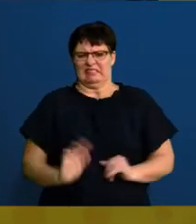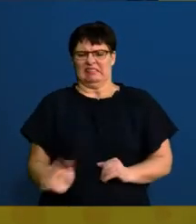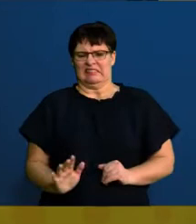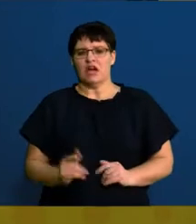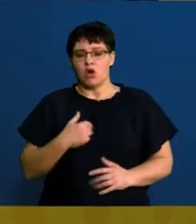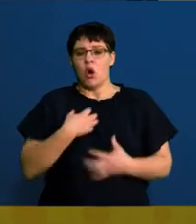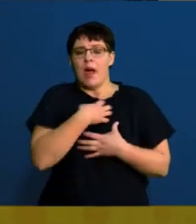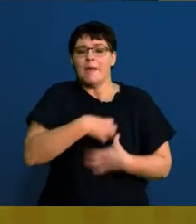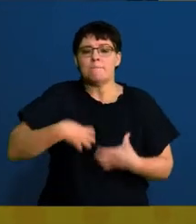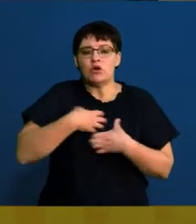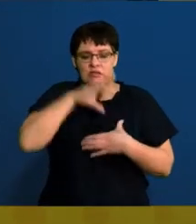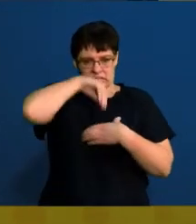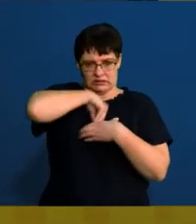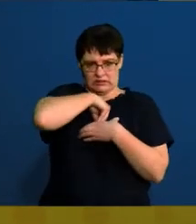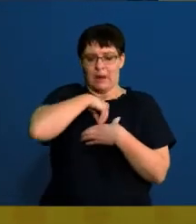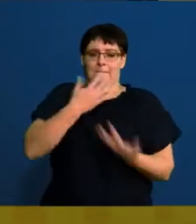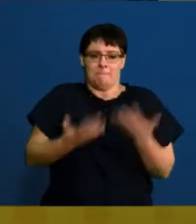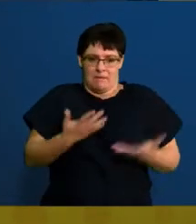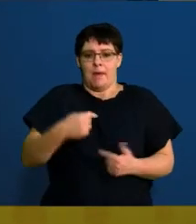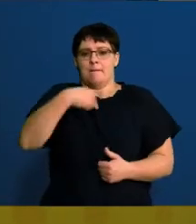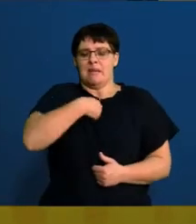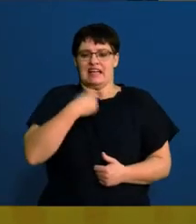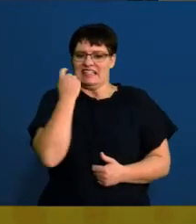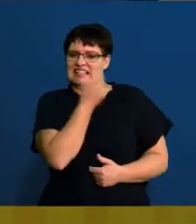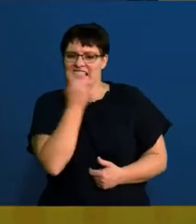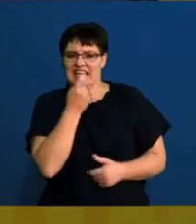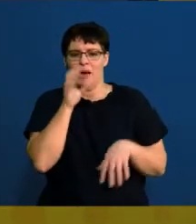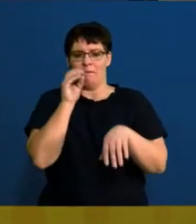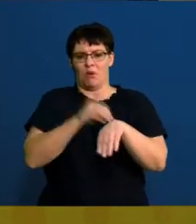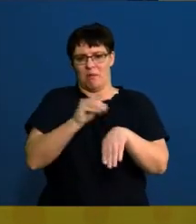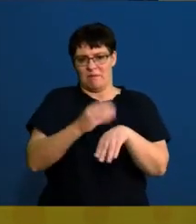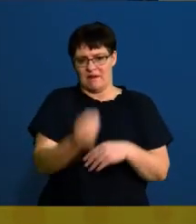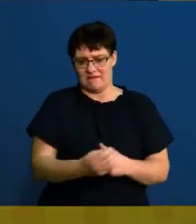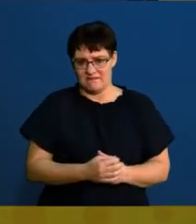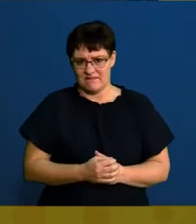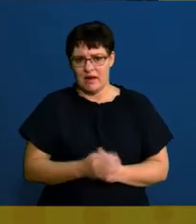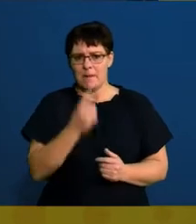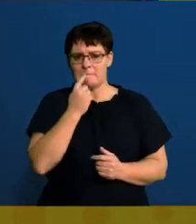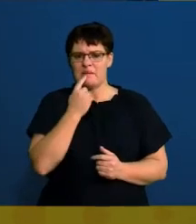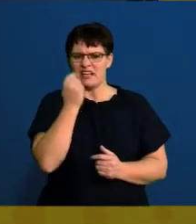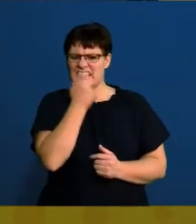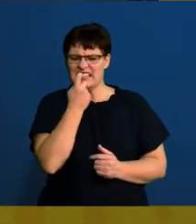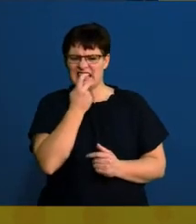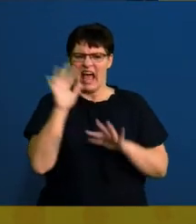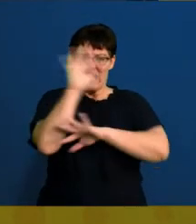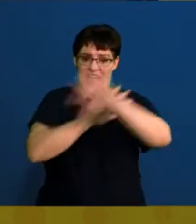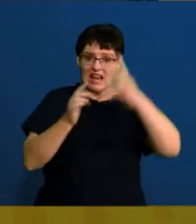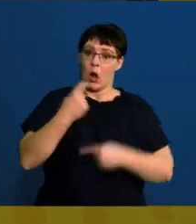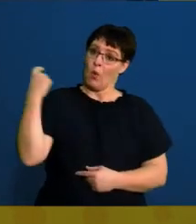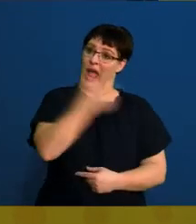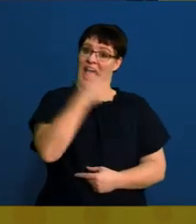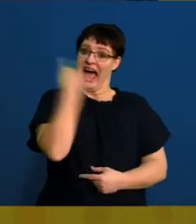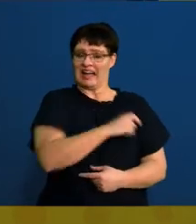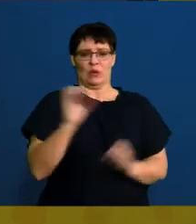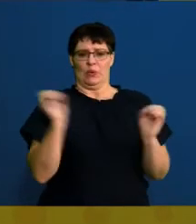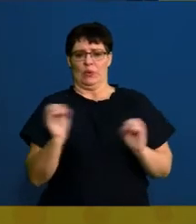target people that may have a problem with their teeth. Maybe you have teeth that are stained and they're not nice white pearlies.